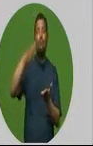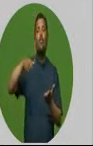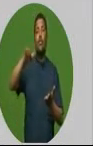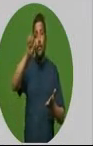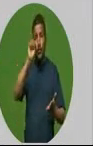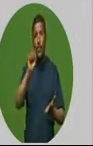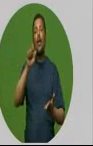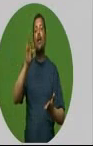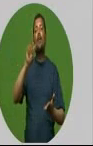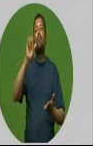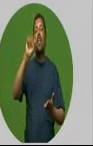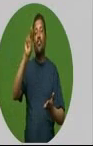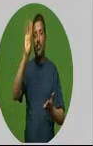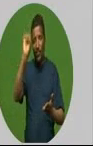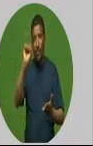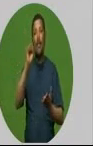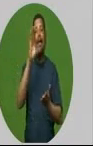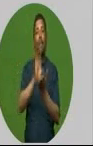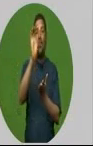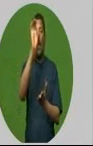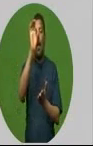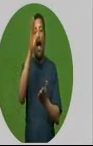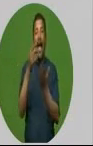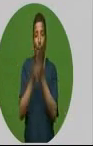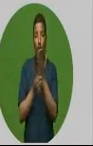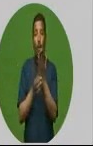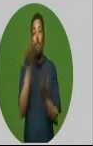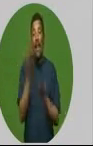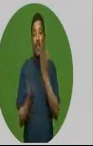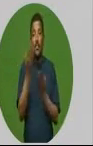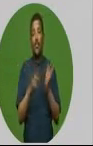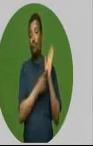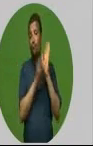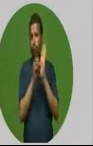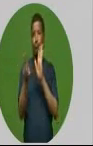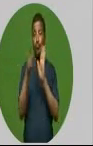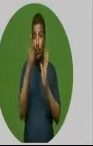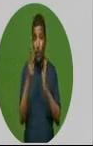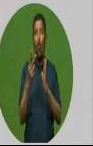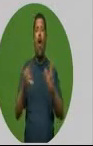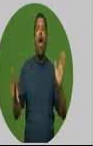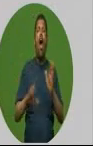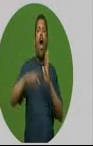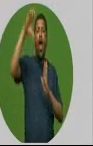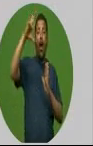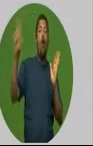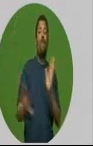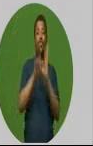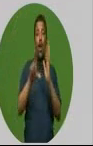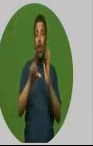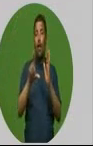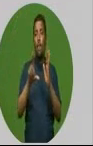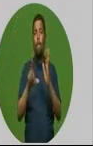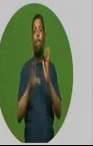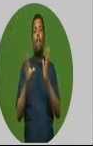of capital account balance reflects the higher official long-term capital inflows and